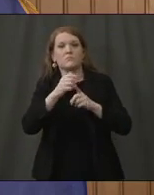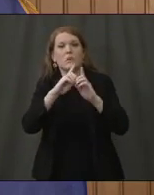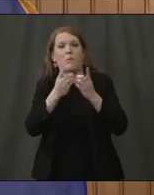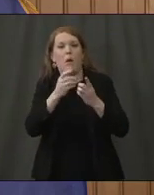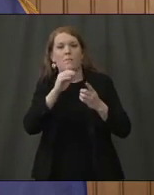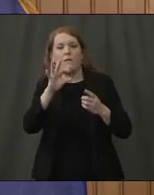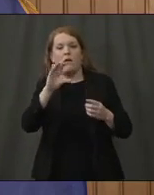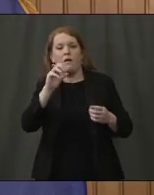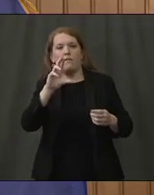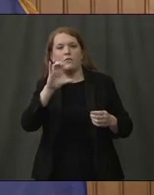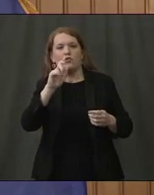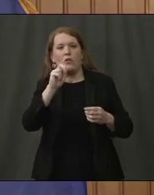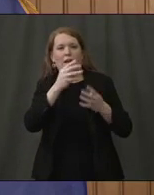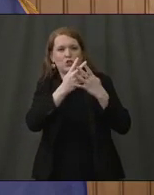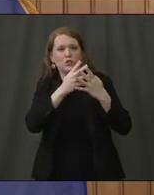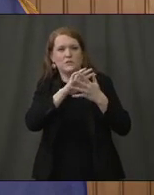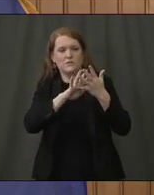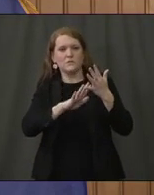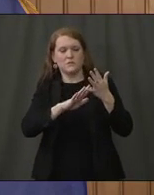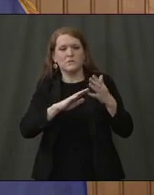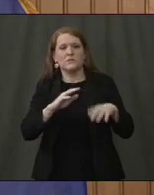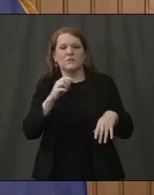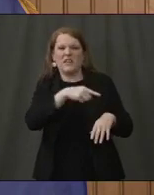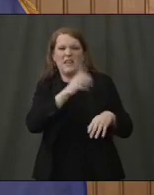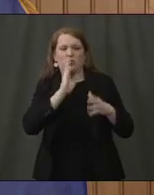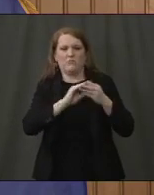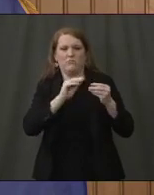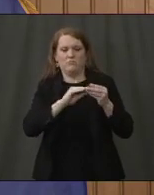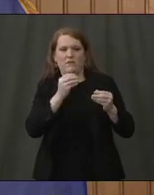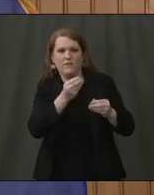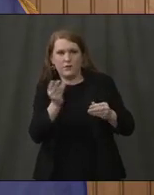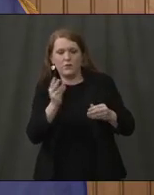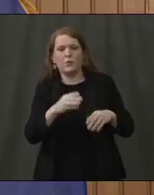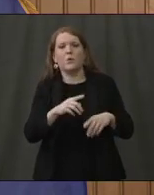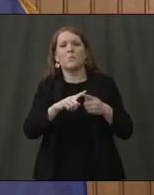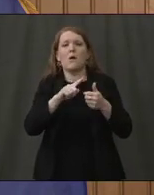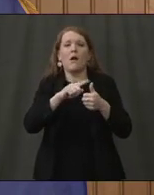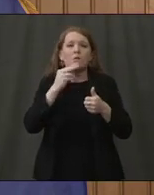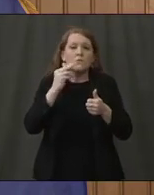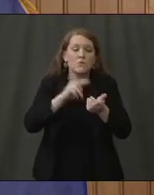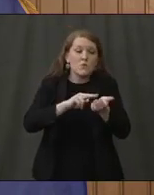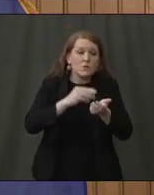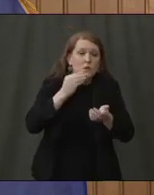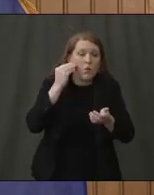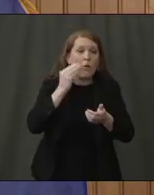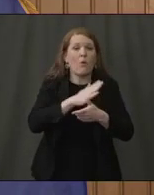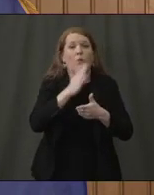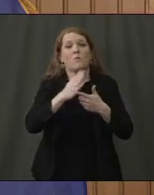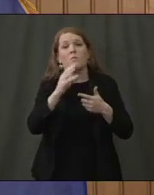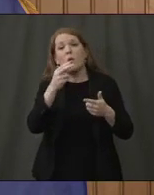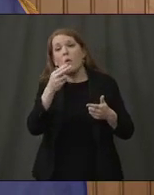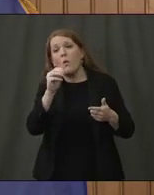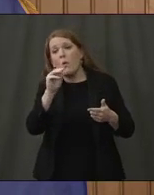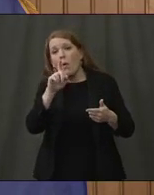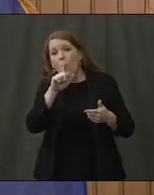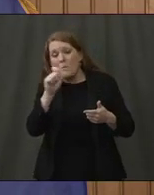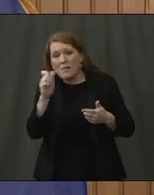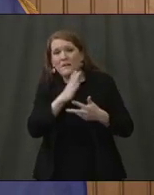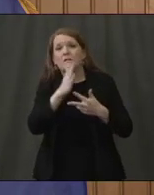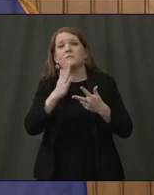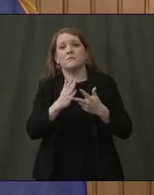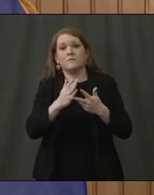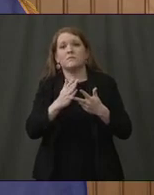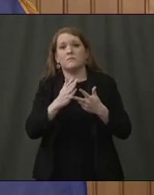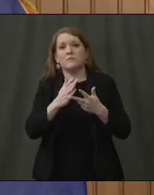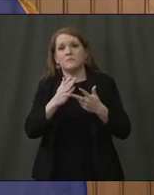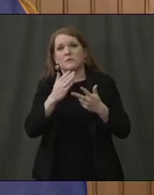minutes. But what's important to know there is, like with nursing homes and like with the homeless, over the last 3, 4, 5 years, we